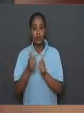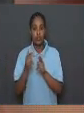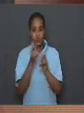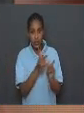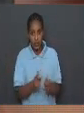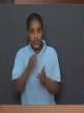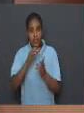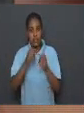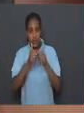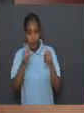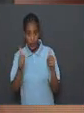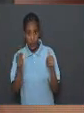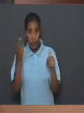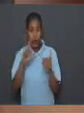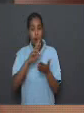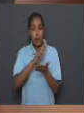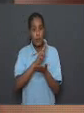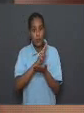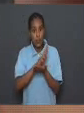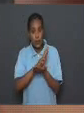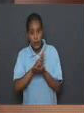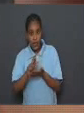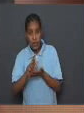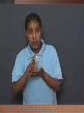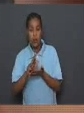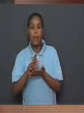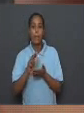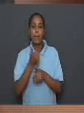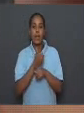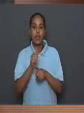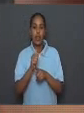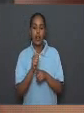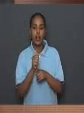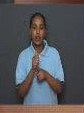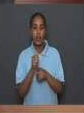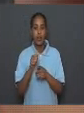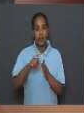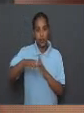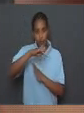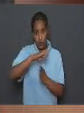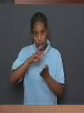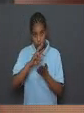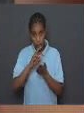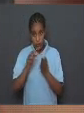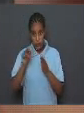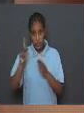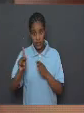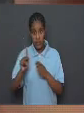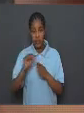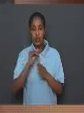of separating or purifying metals, electroplating has many